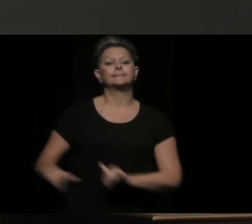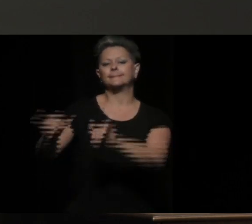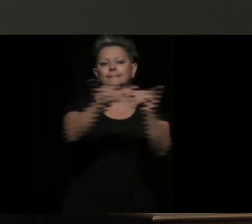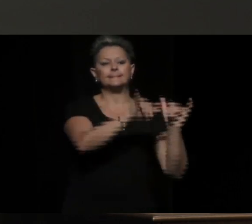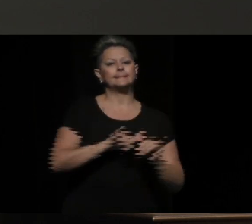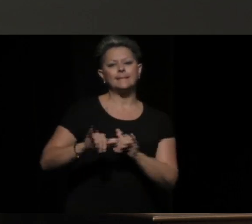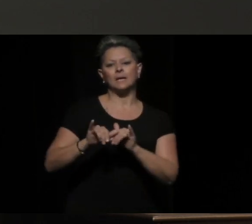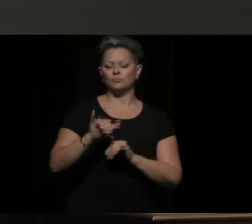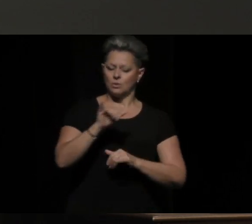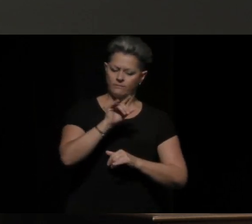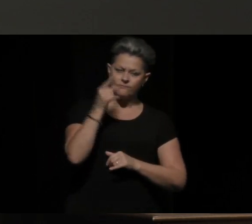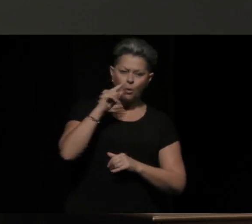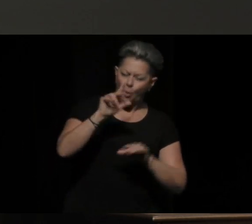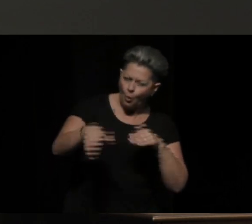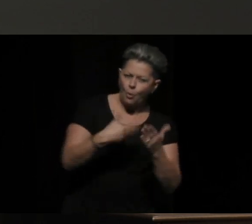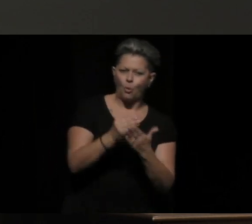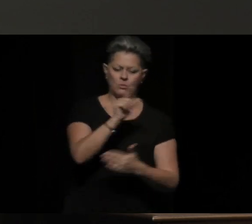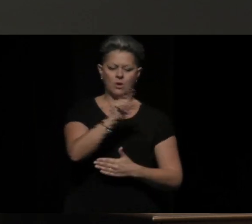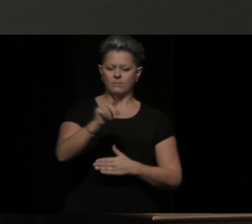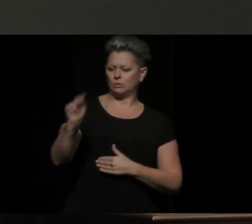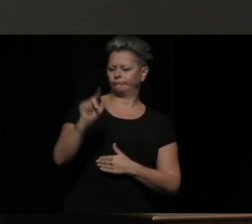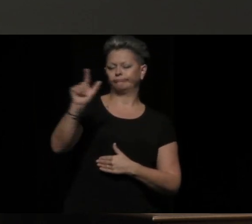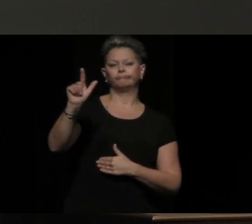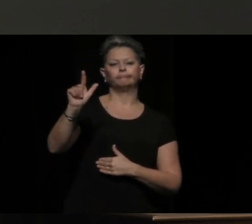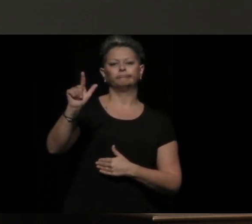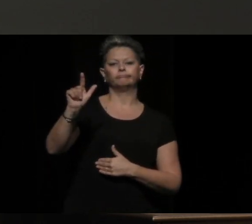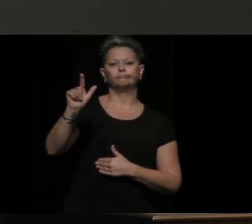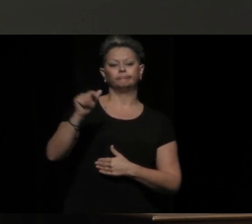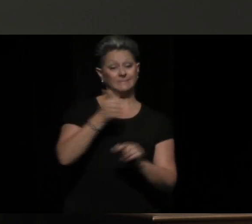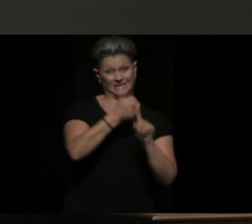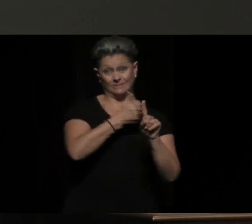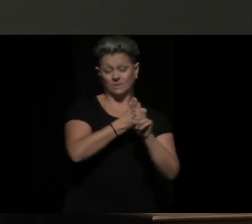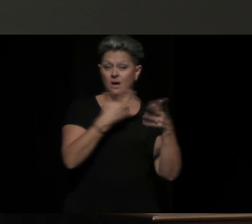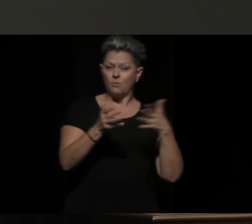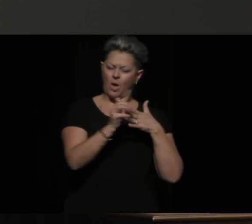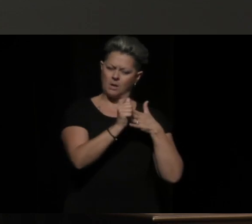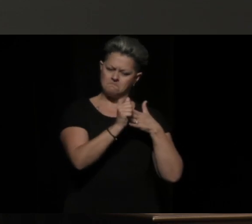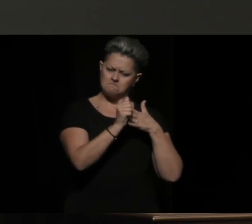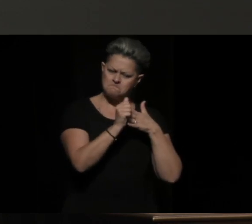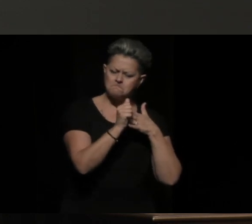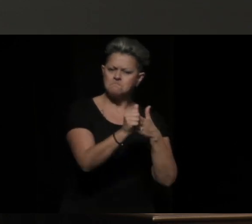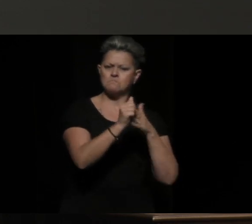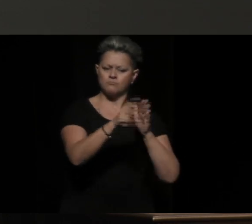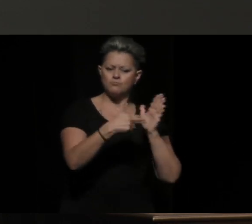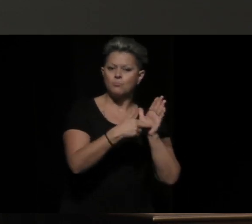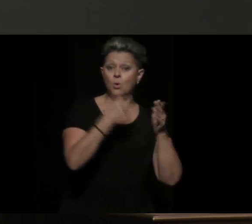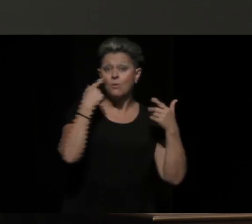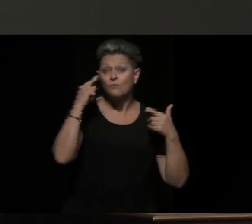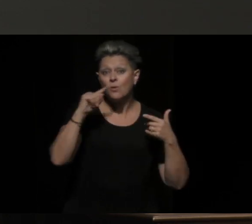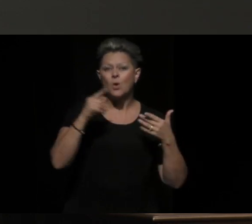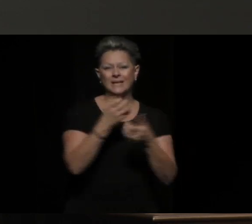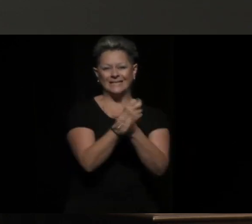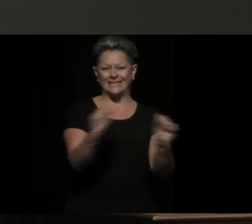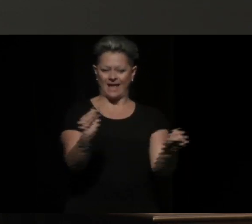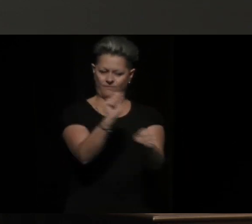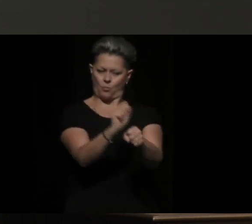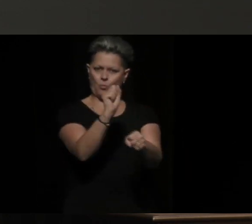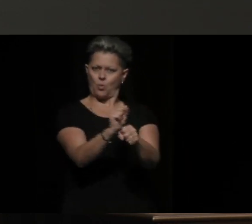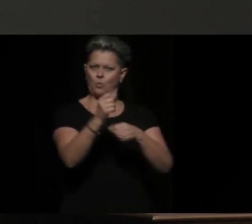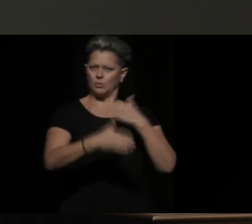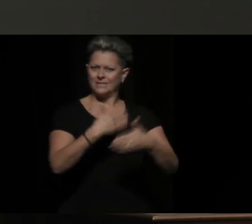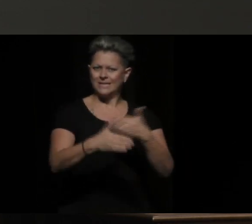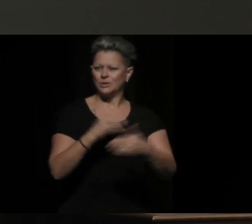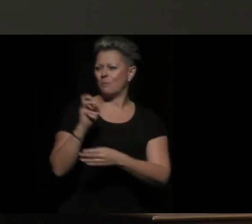and Labrador. He played a key leadership role in developing revised safe work procedures,